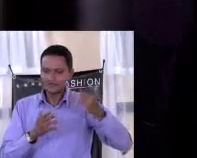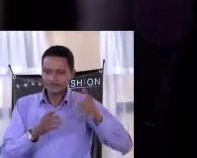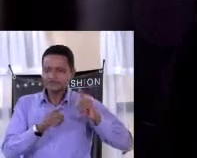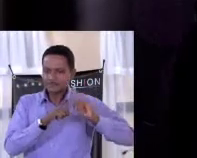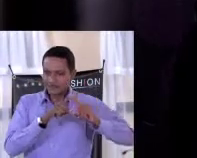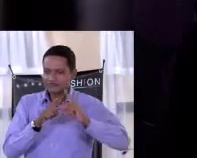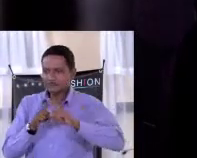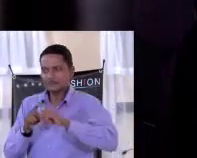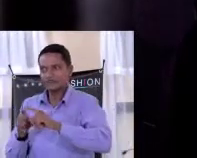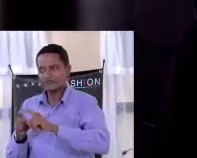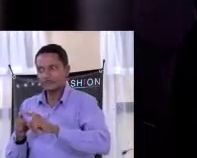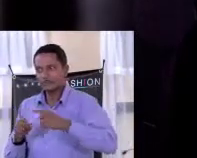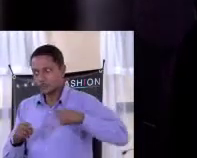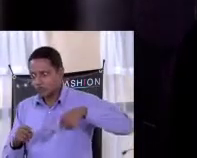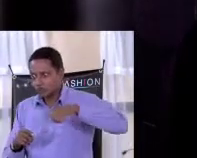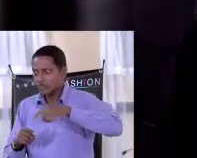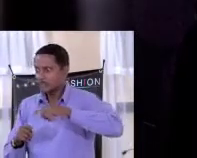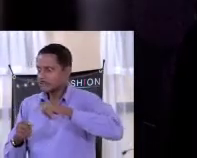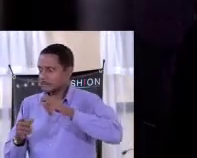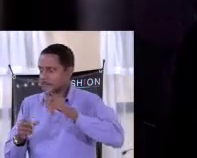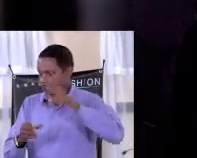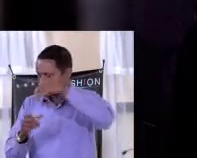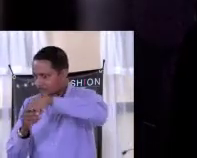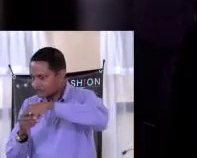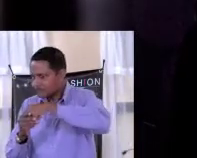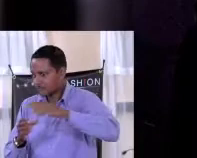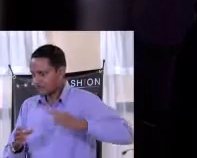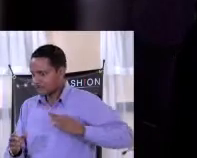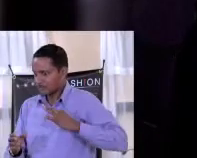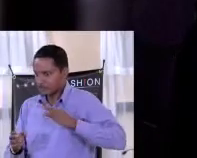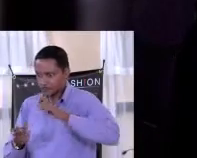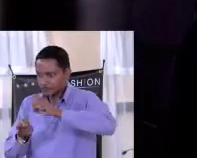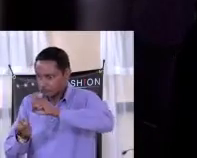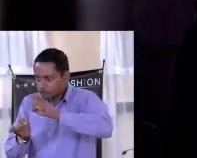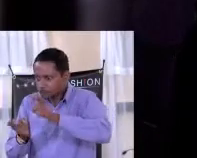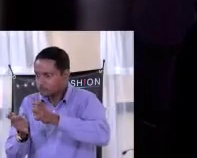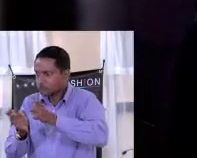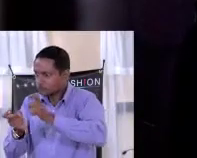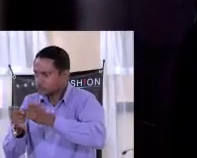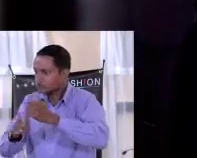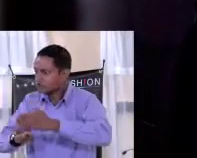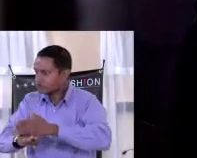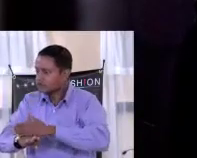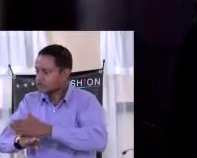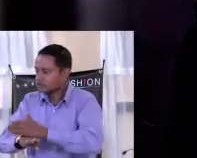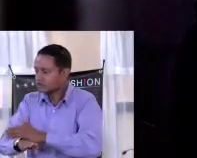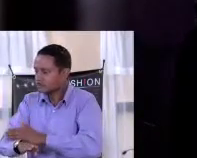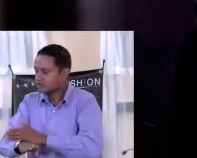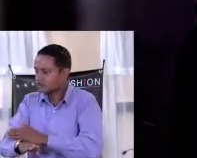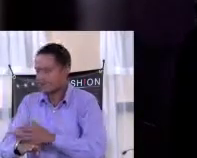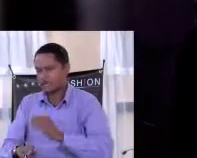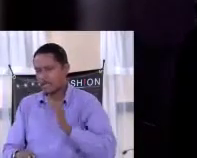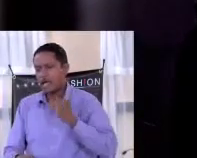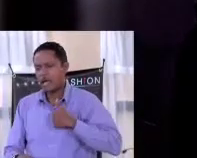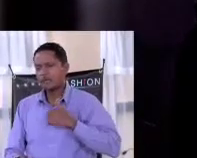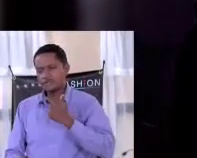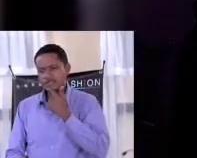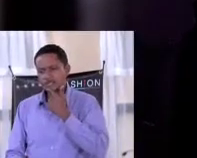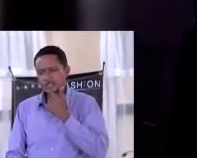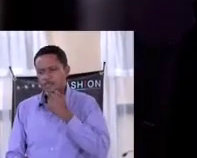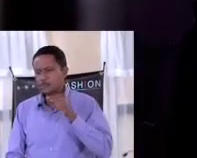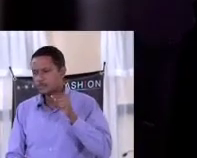we are evolving. So I would say that the designers are part of a movement, some of